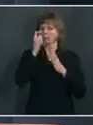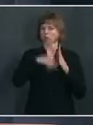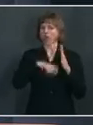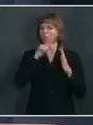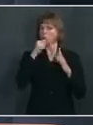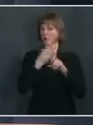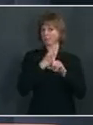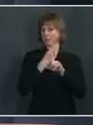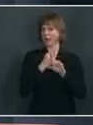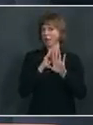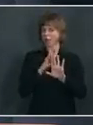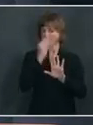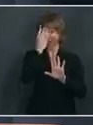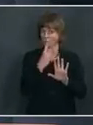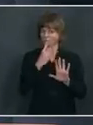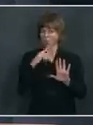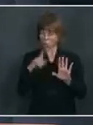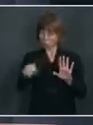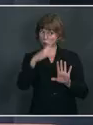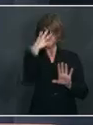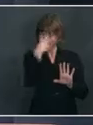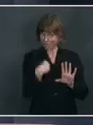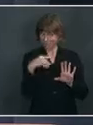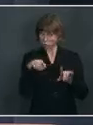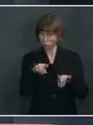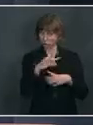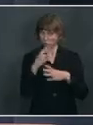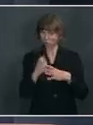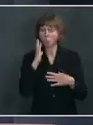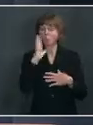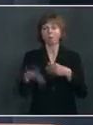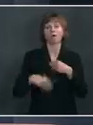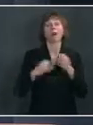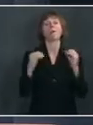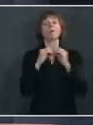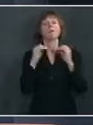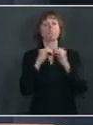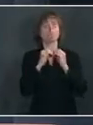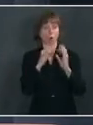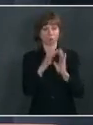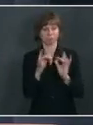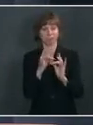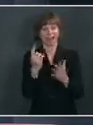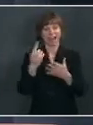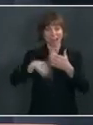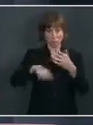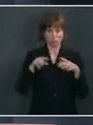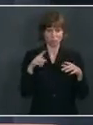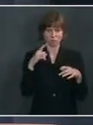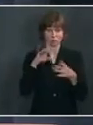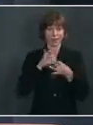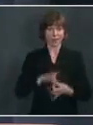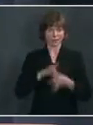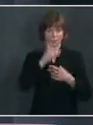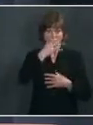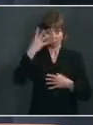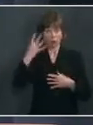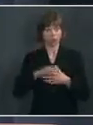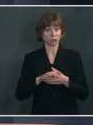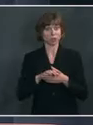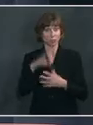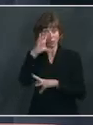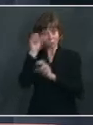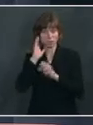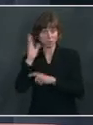will tell you, get some sleep this weekend. We'll have more to say next week on immigration. The president will, so we'll have